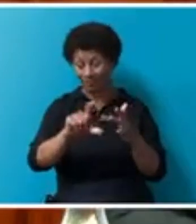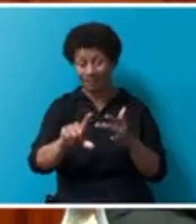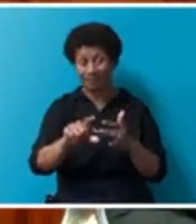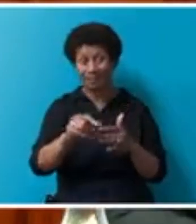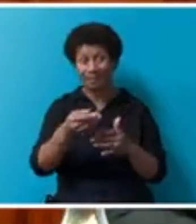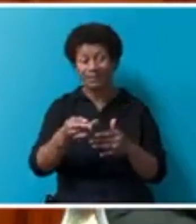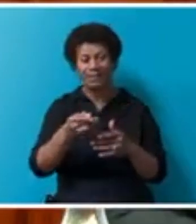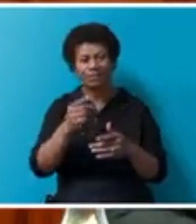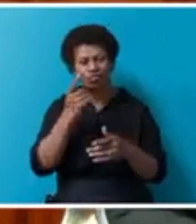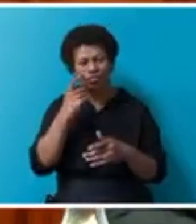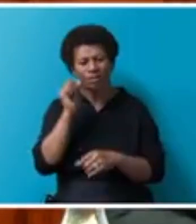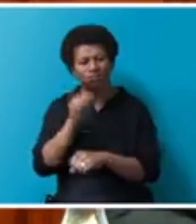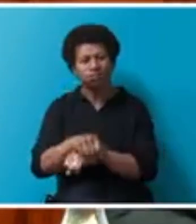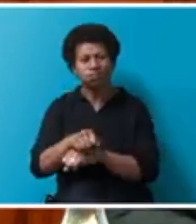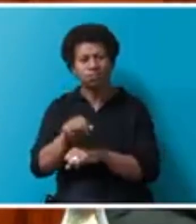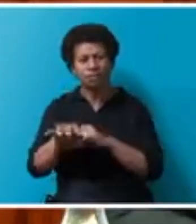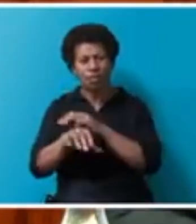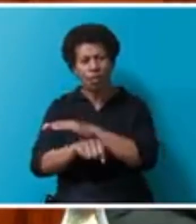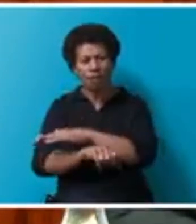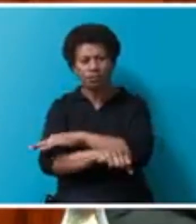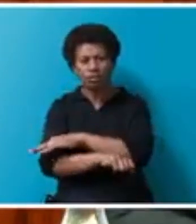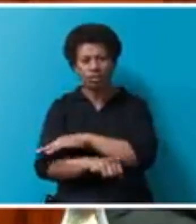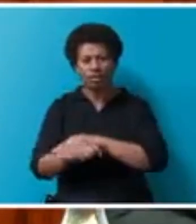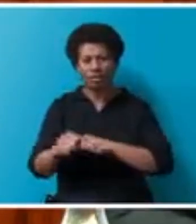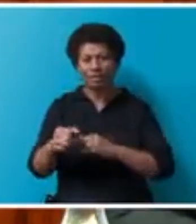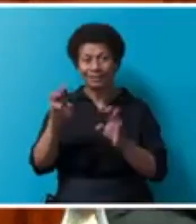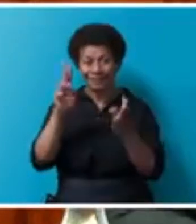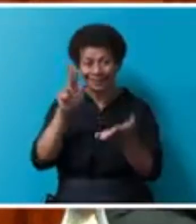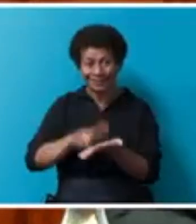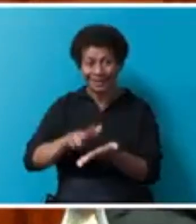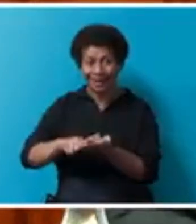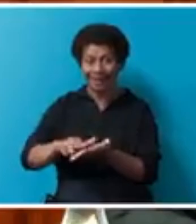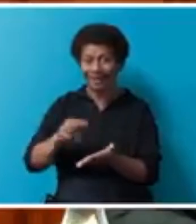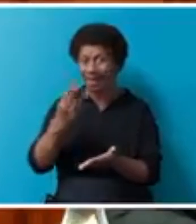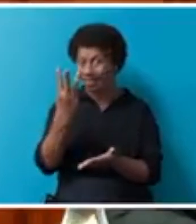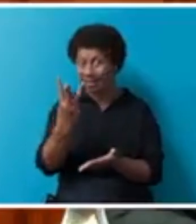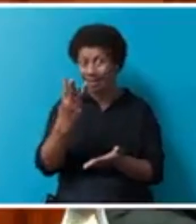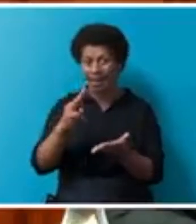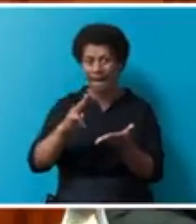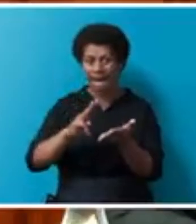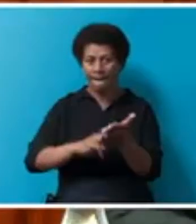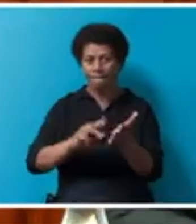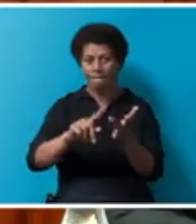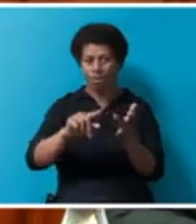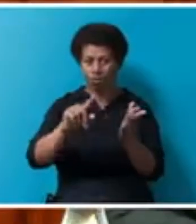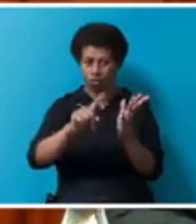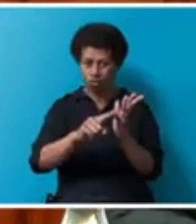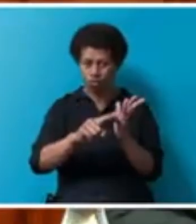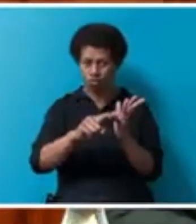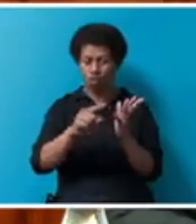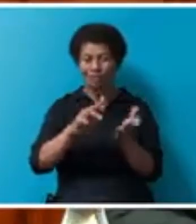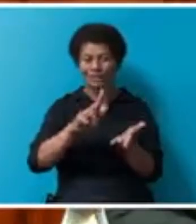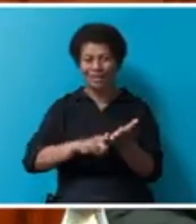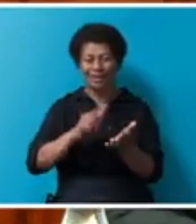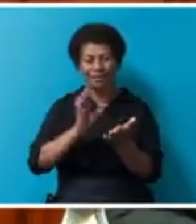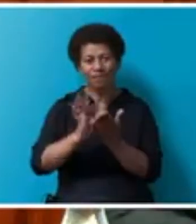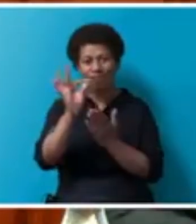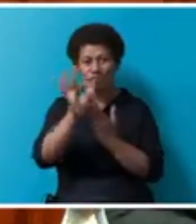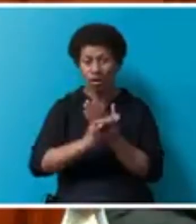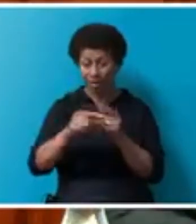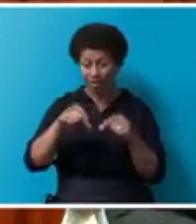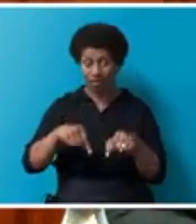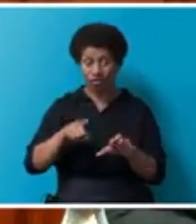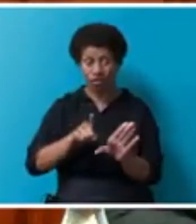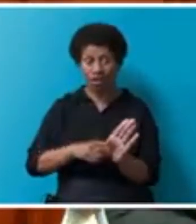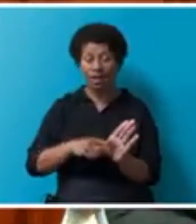corruption. FICAC managed to sign 3 MOUs since last year. The latest MOU was signed in February of this year